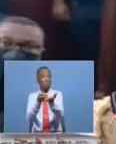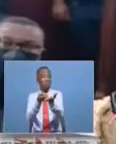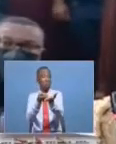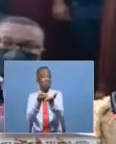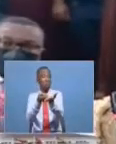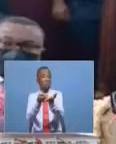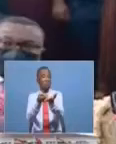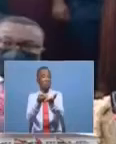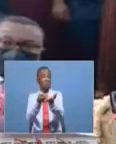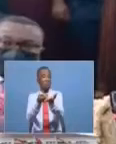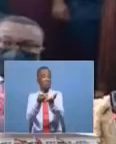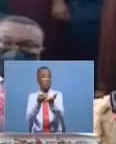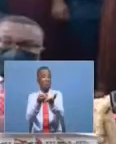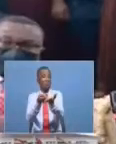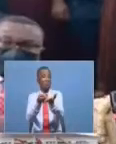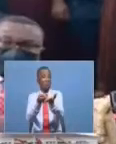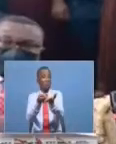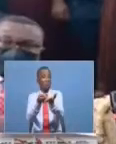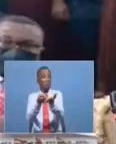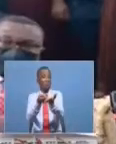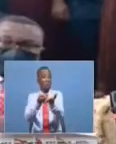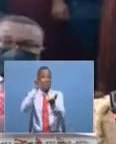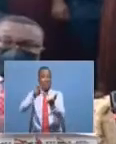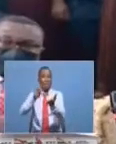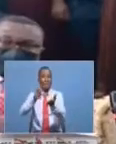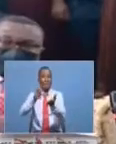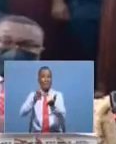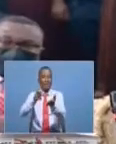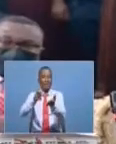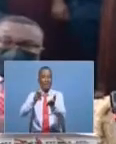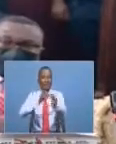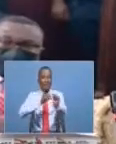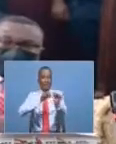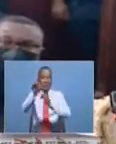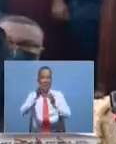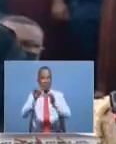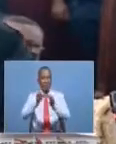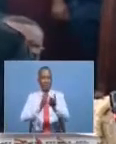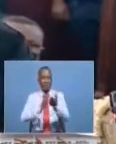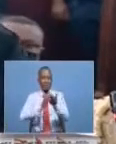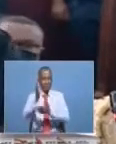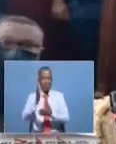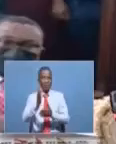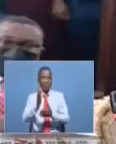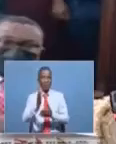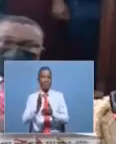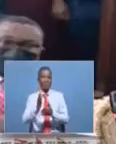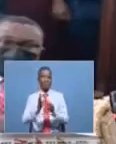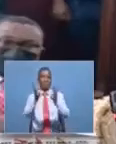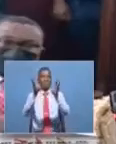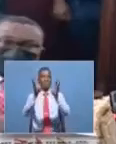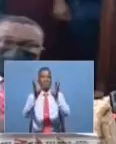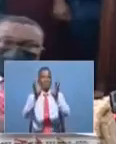demanded a ruling other than what your lordships ruled.